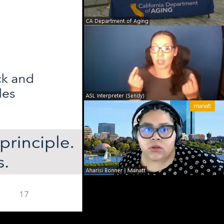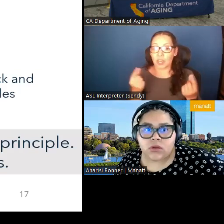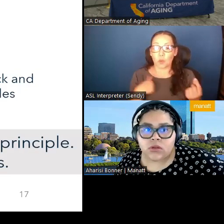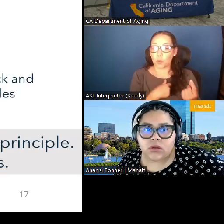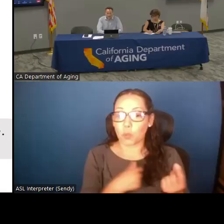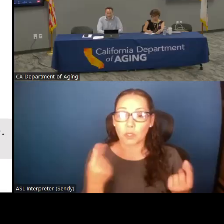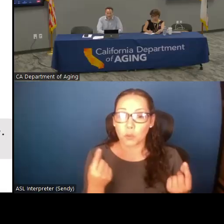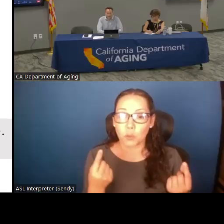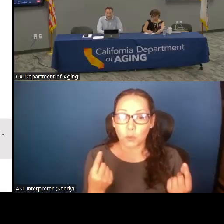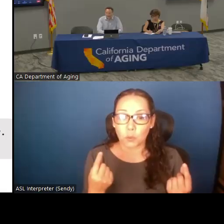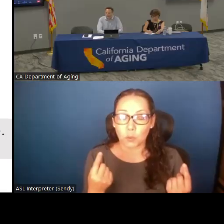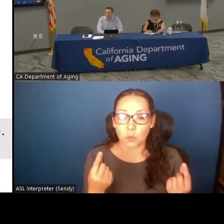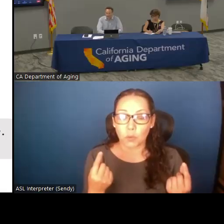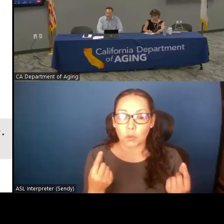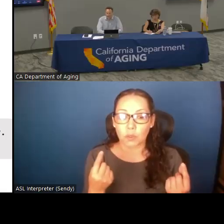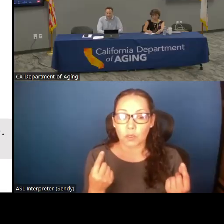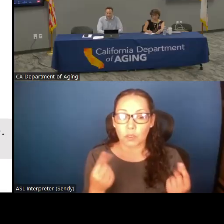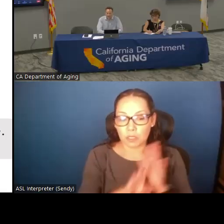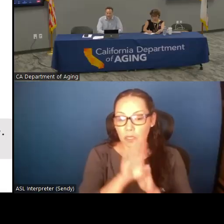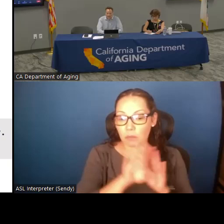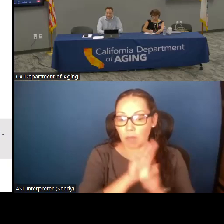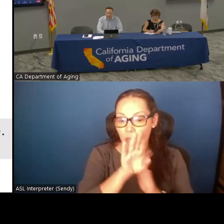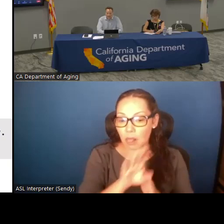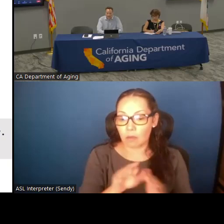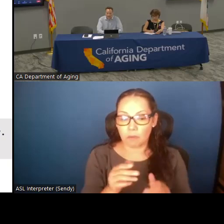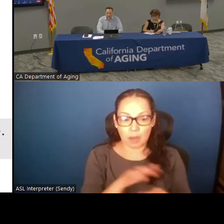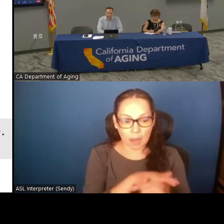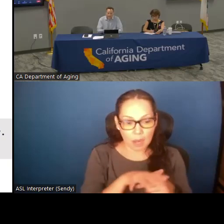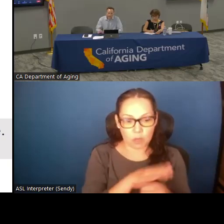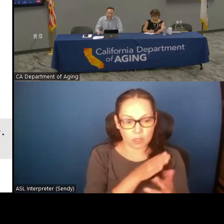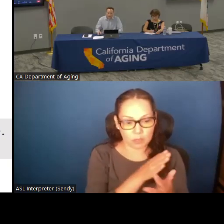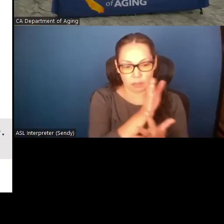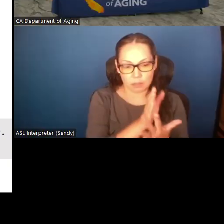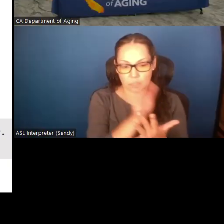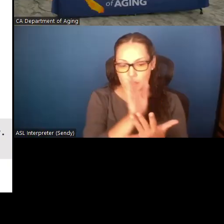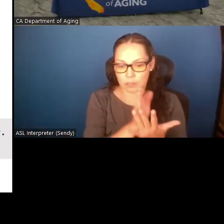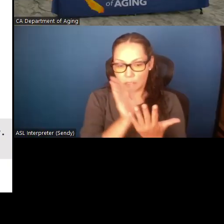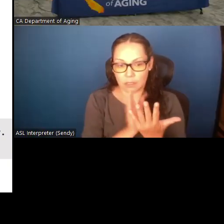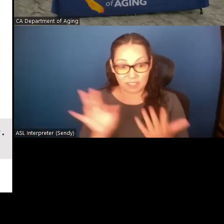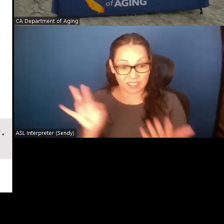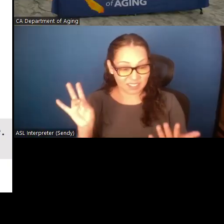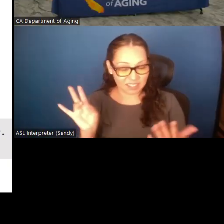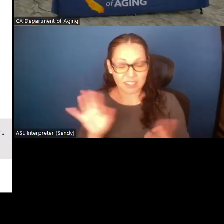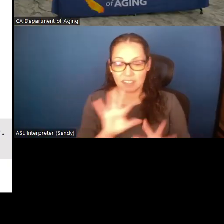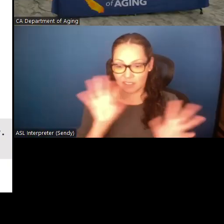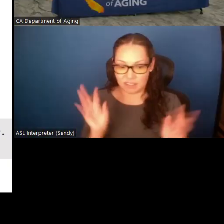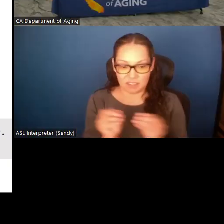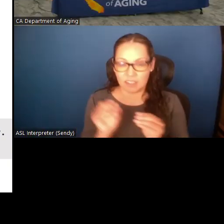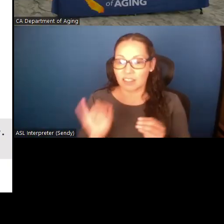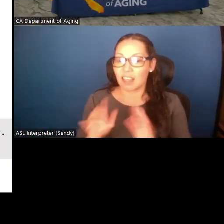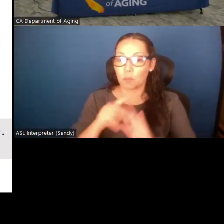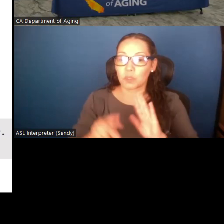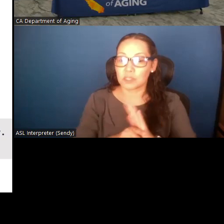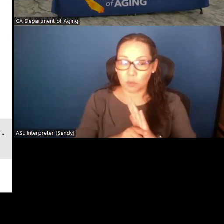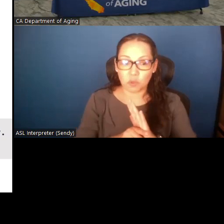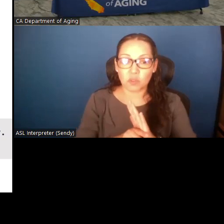developed these into areas of alignment from the work group members. These draft principles were then sent,